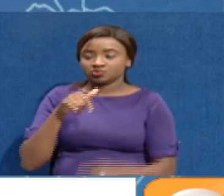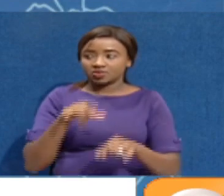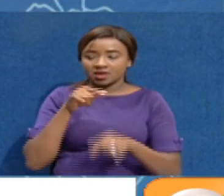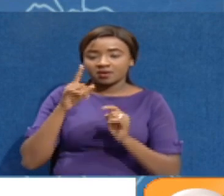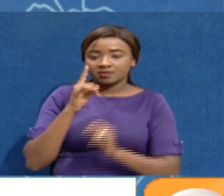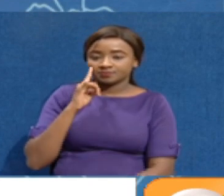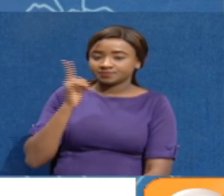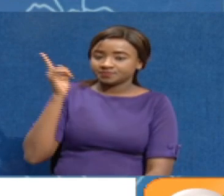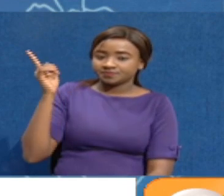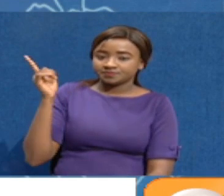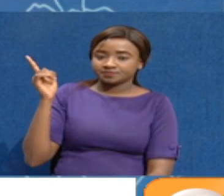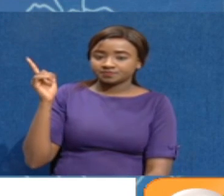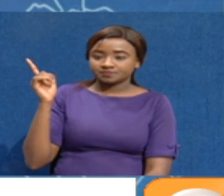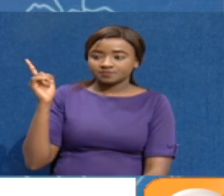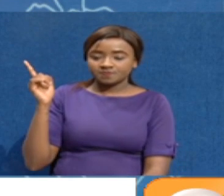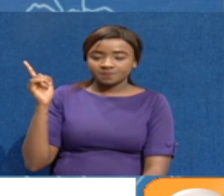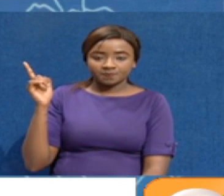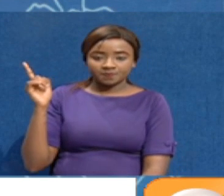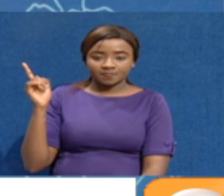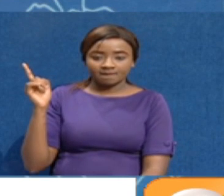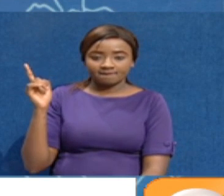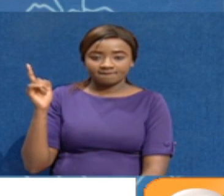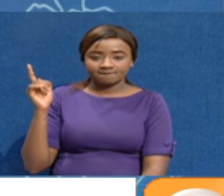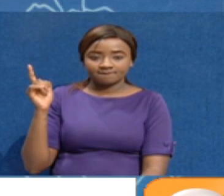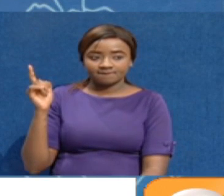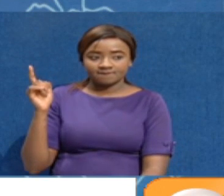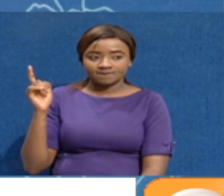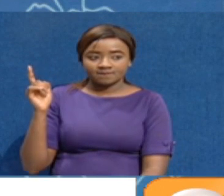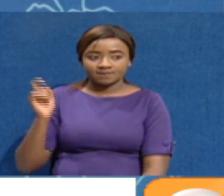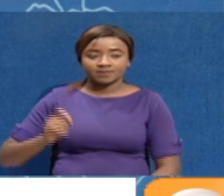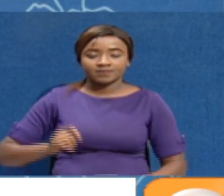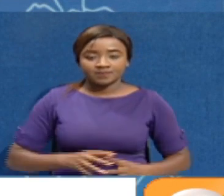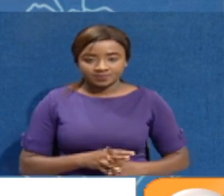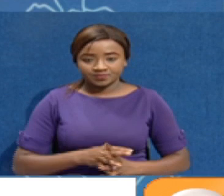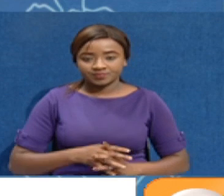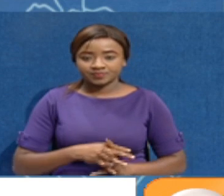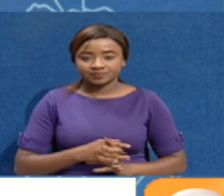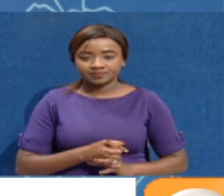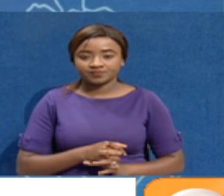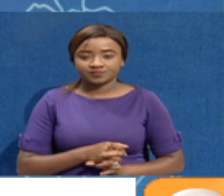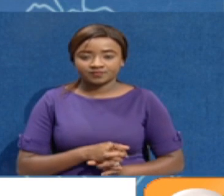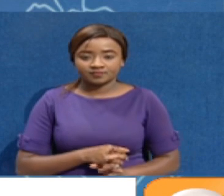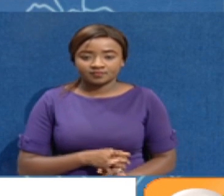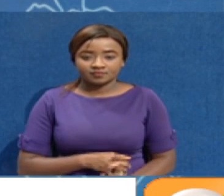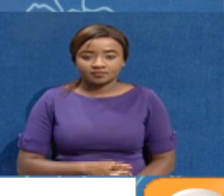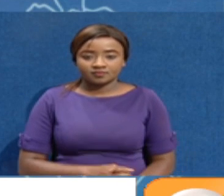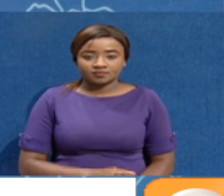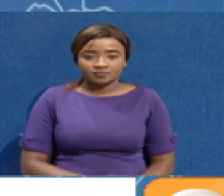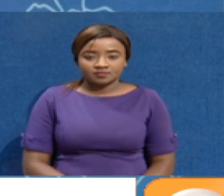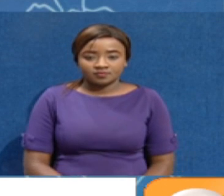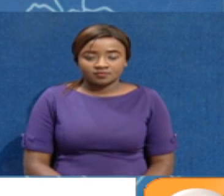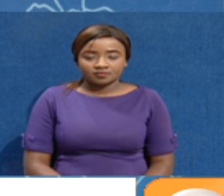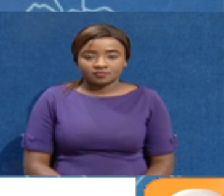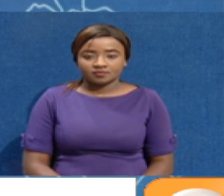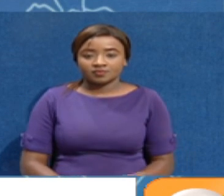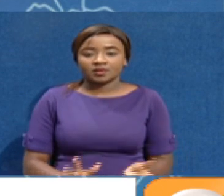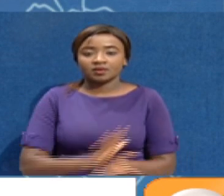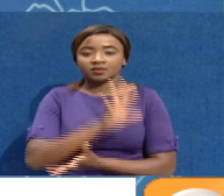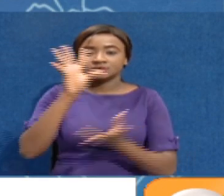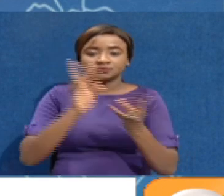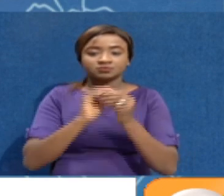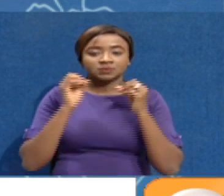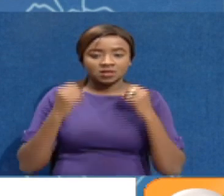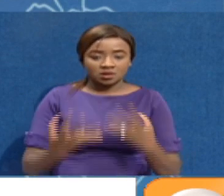more people have tested positive for COVID-19 out of 8,049 samples, bringing the total infections to